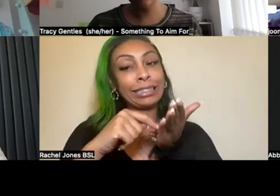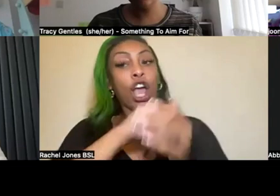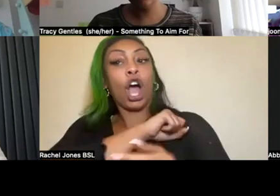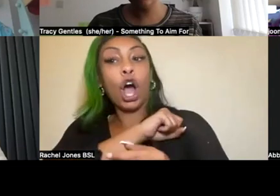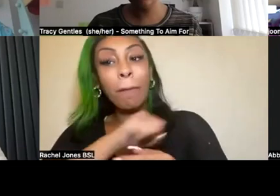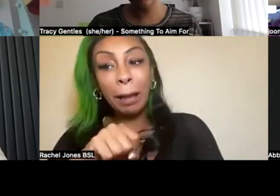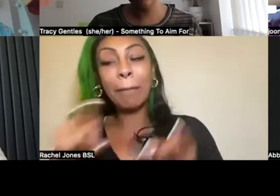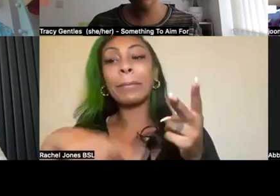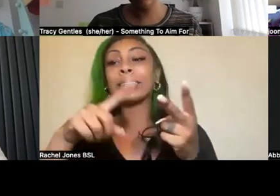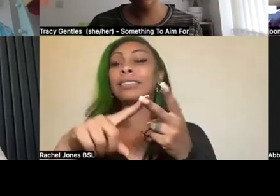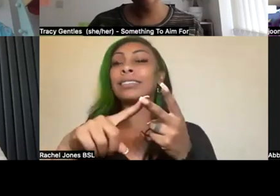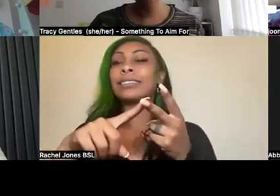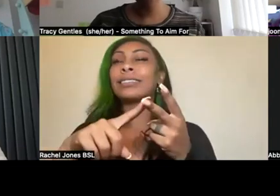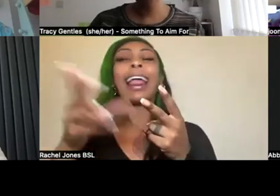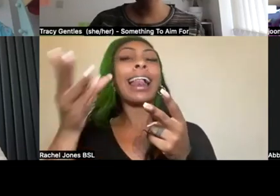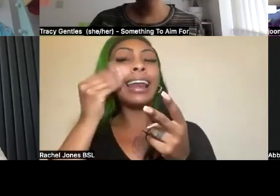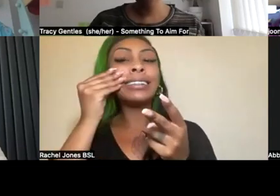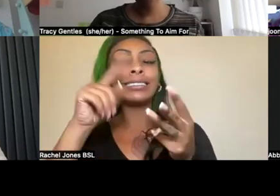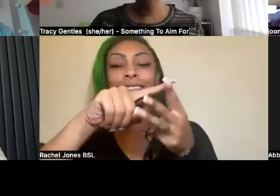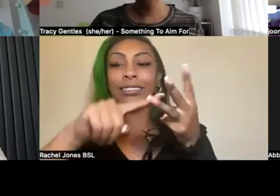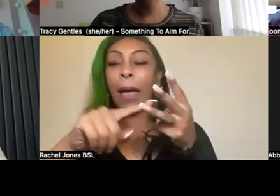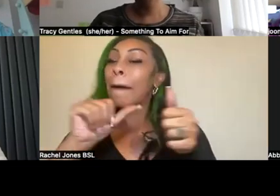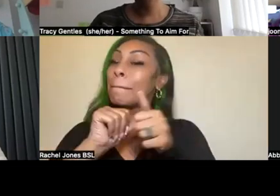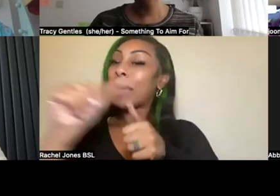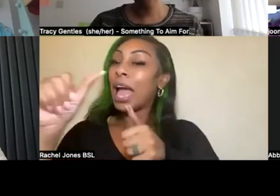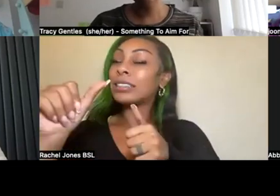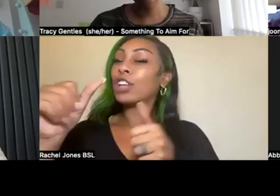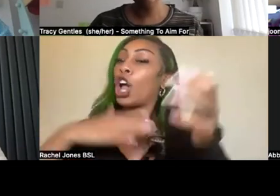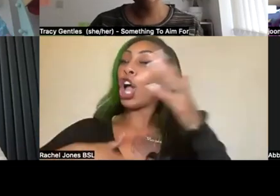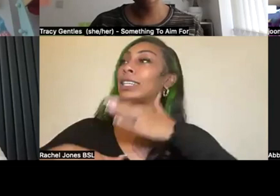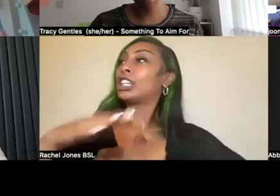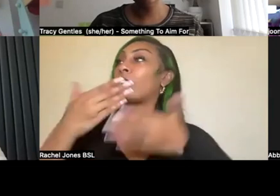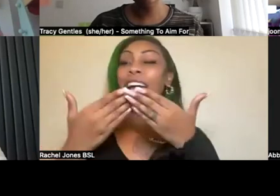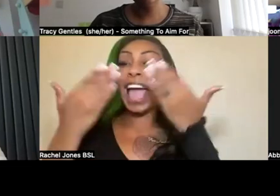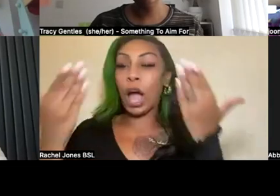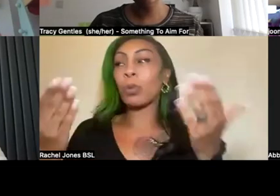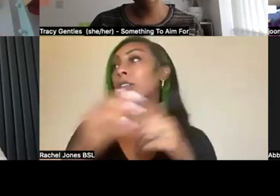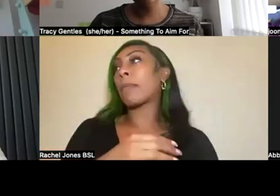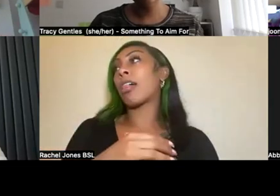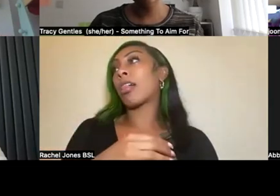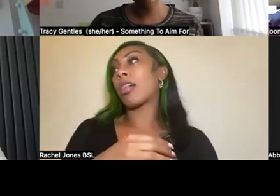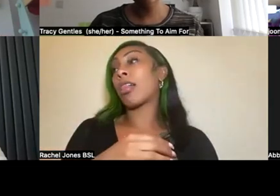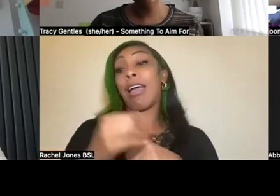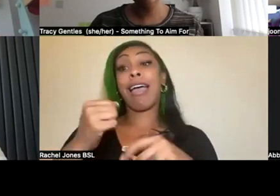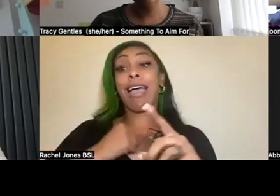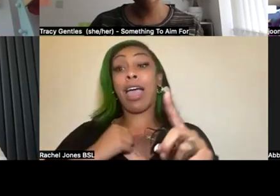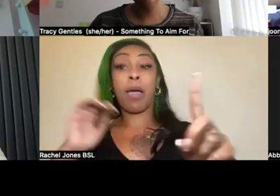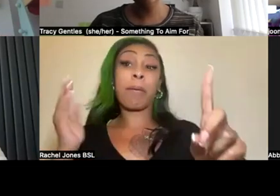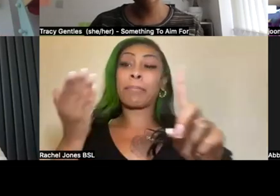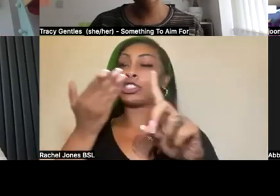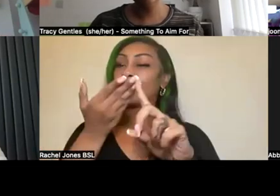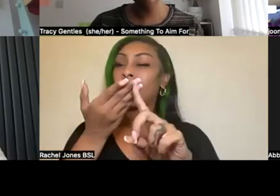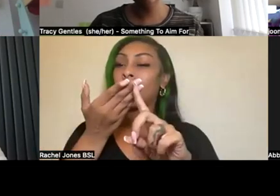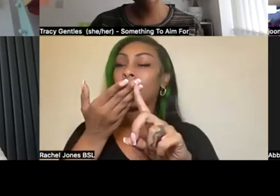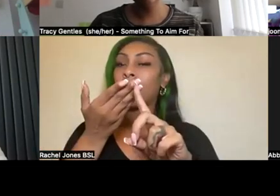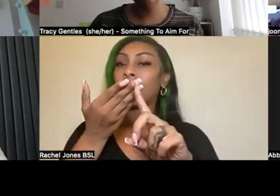better conditions, more equitable conditions for, with, by freelancers. And that bringing our mission into alignment with